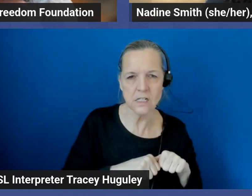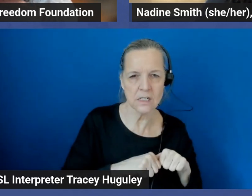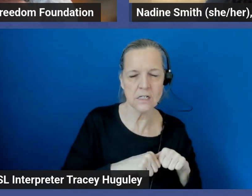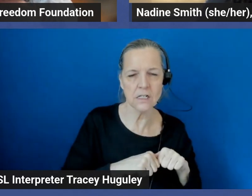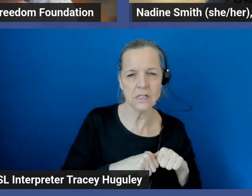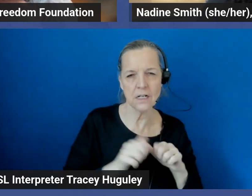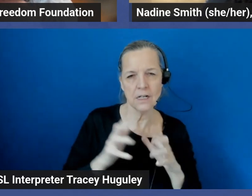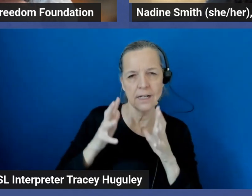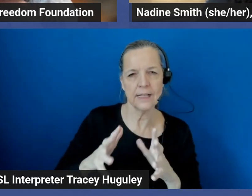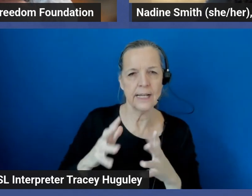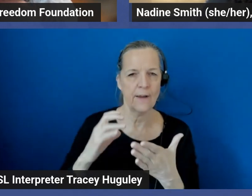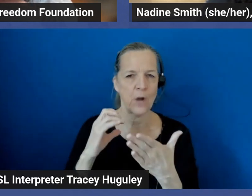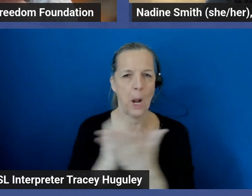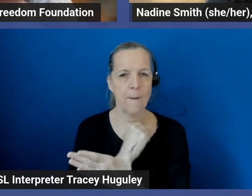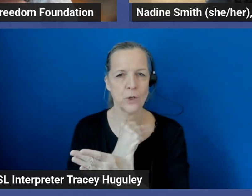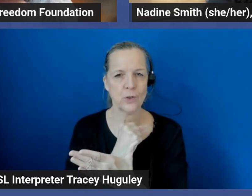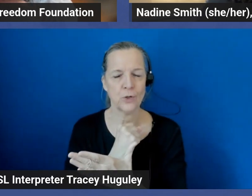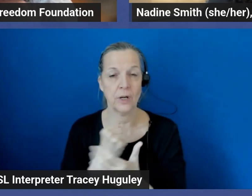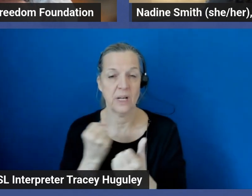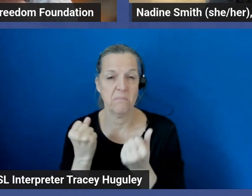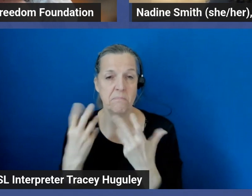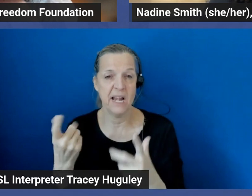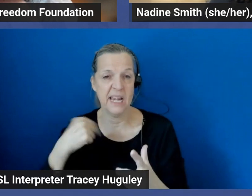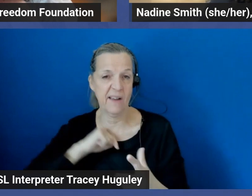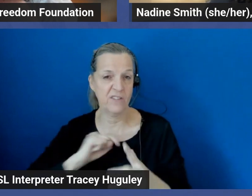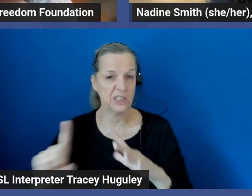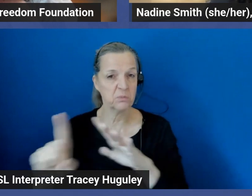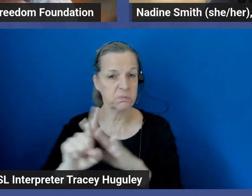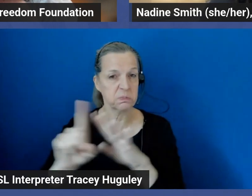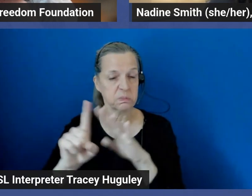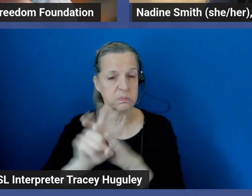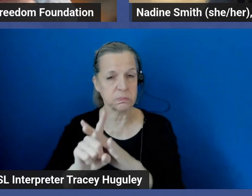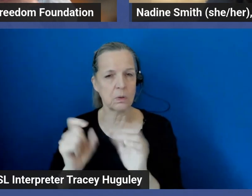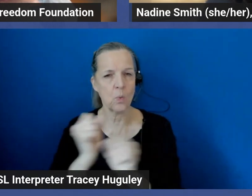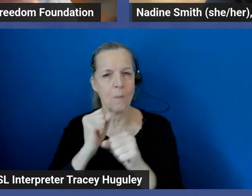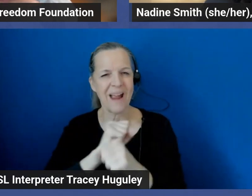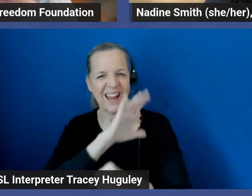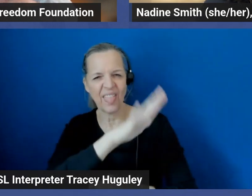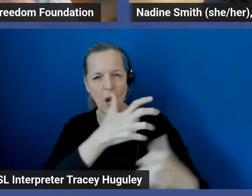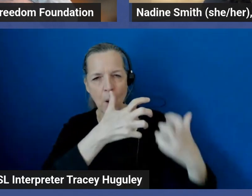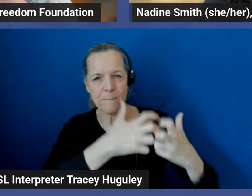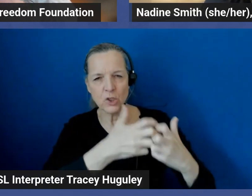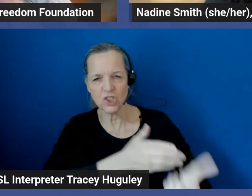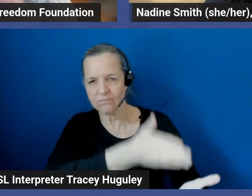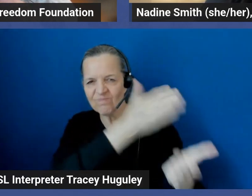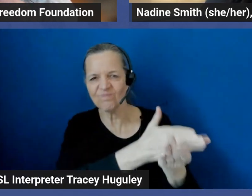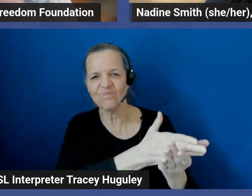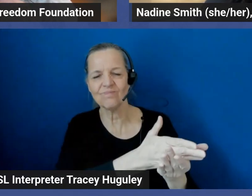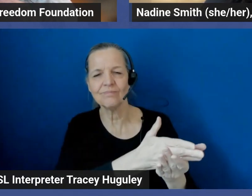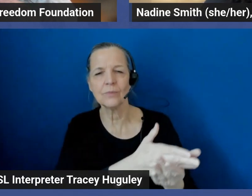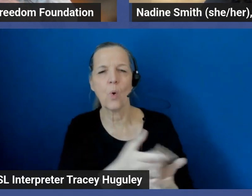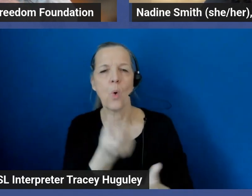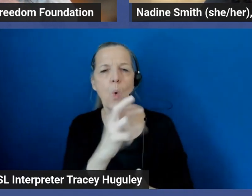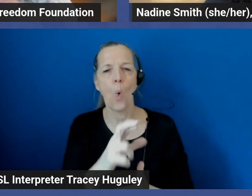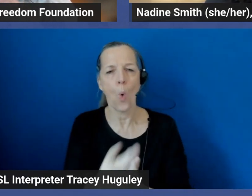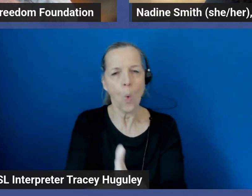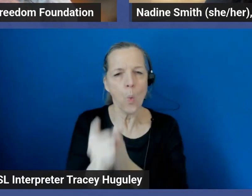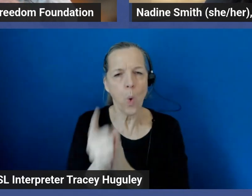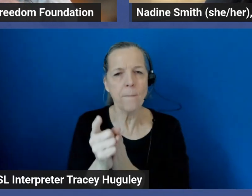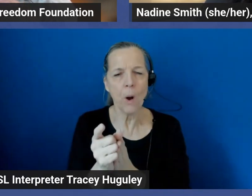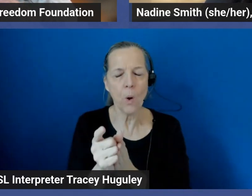that just the sheer number of us present will grind the gears to a halt, or there will be a moment of